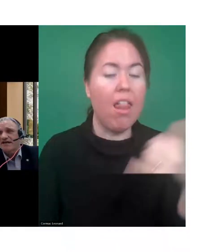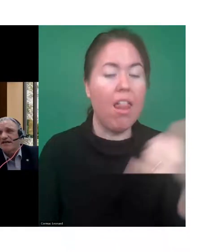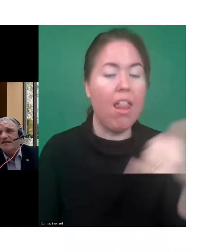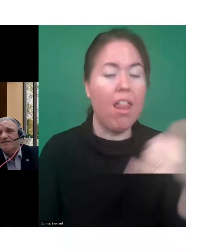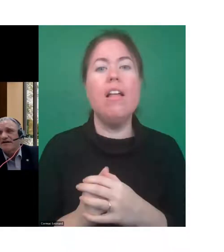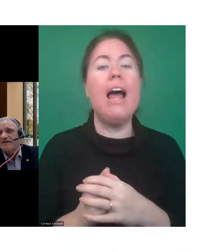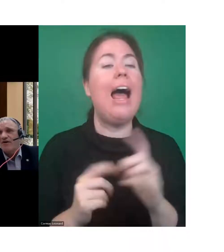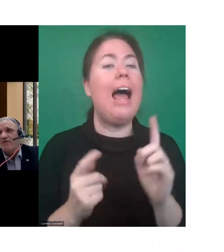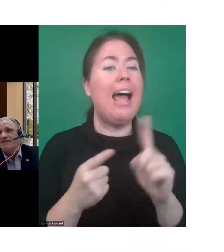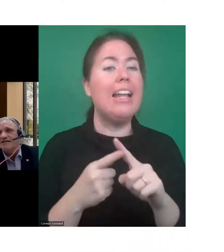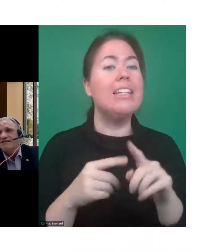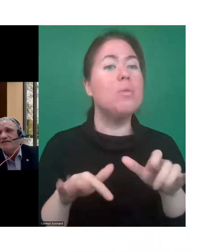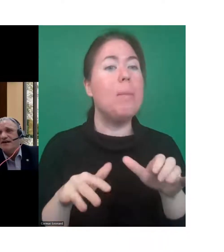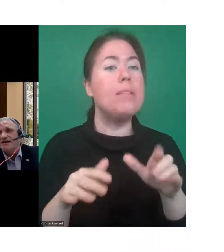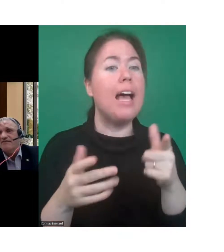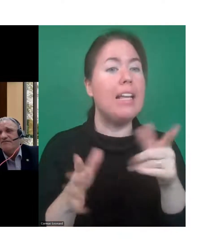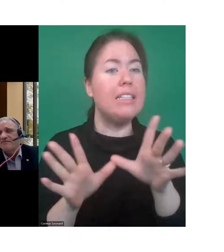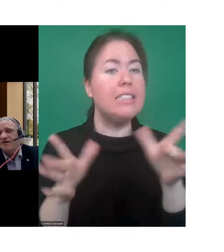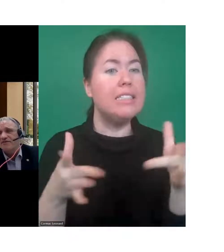safeguarding.ie